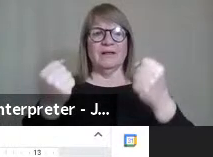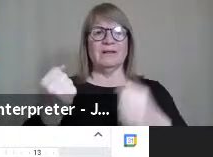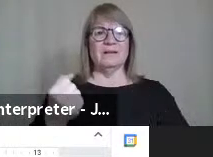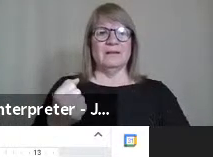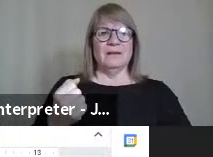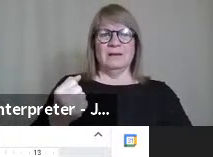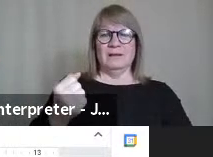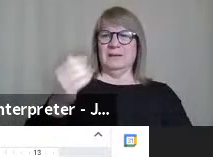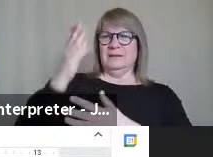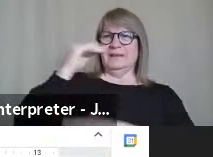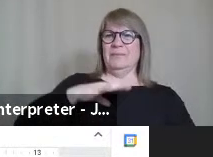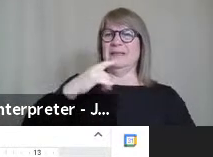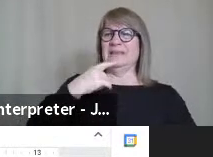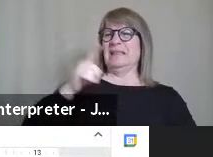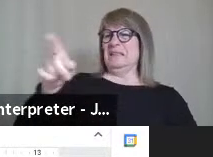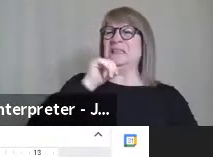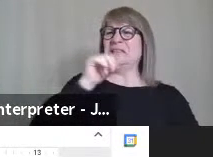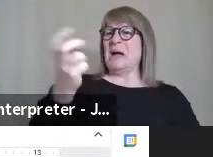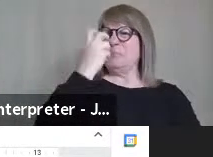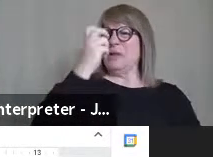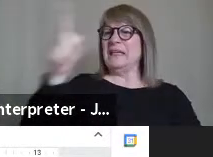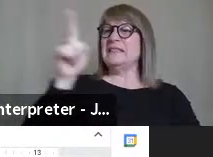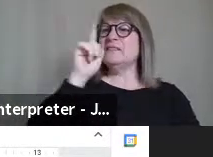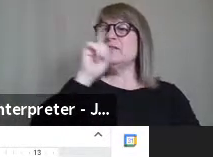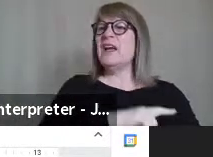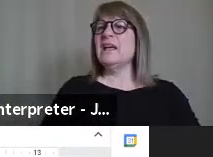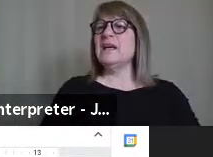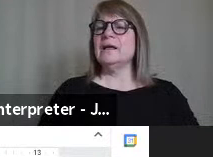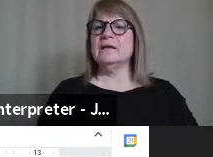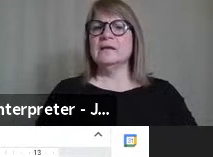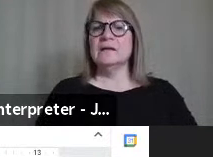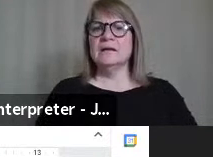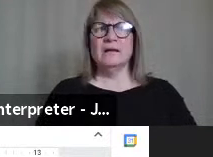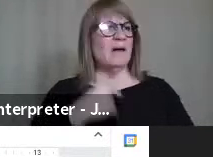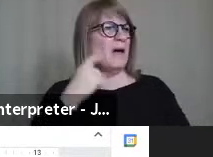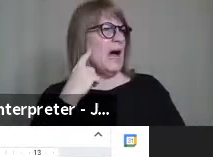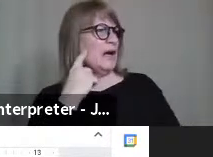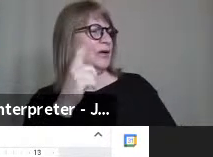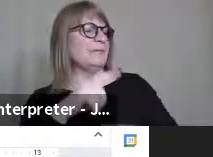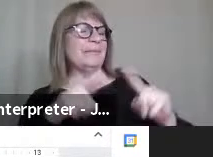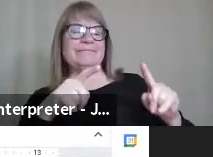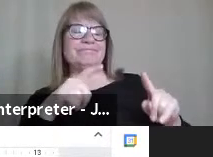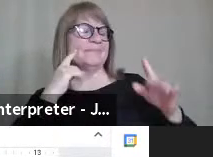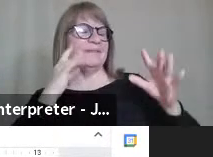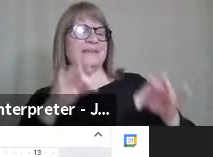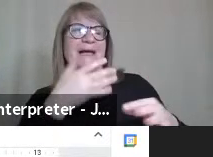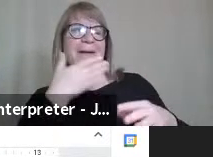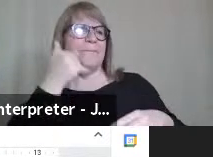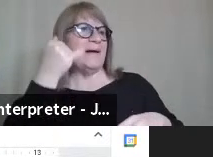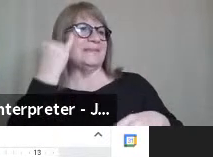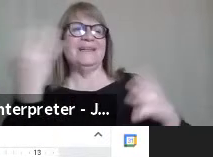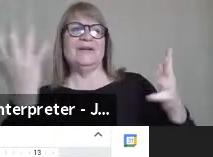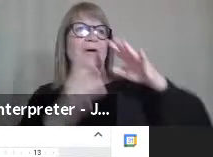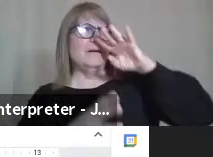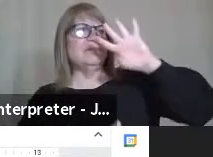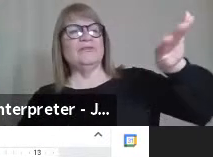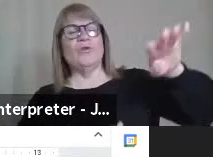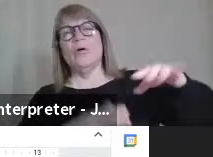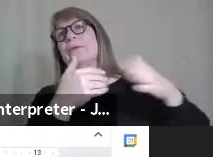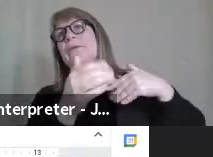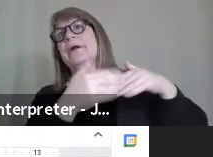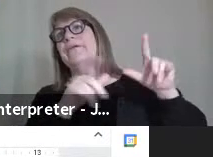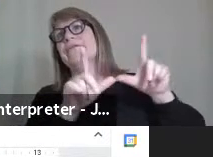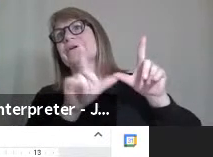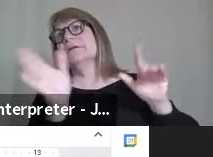blind he's faking it and i heard him but i chose to ignore him because i was just kind of like okay whatever